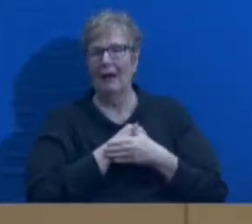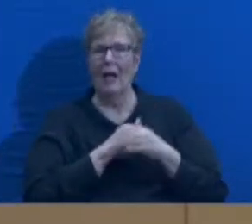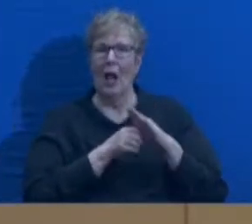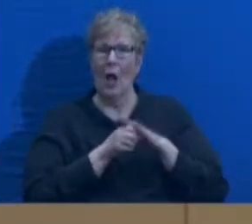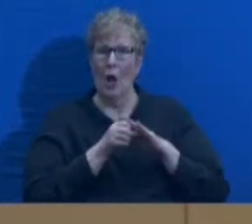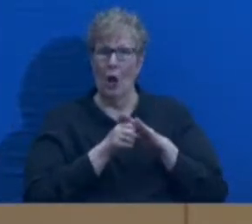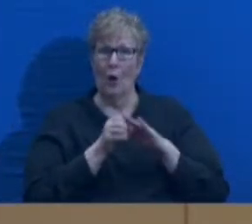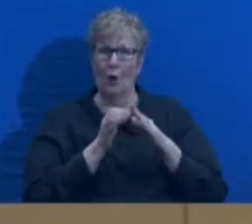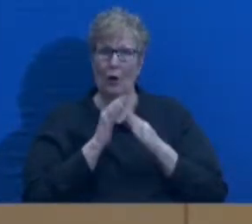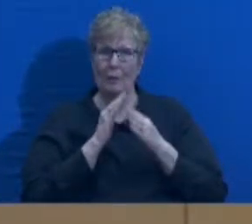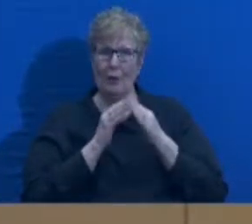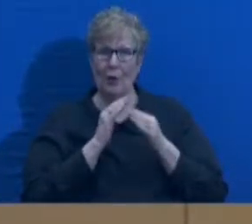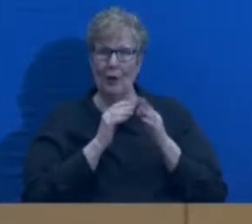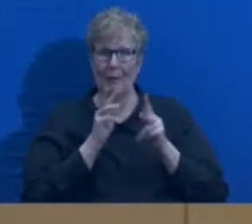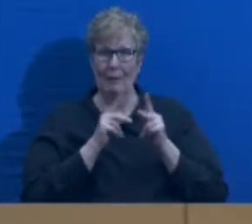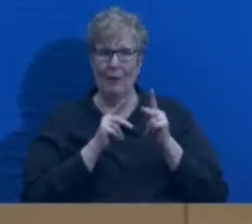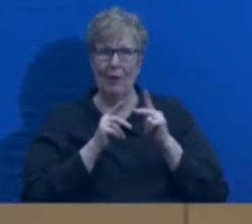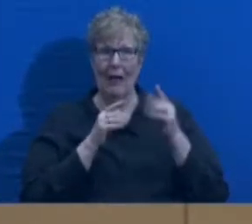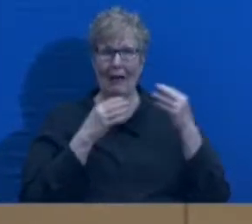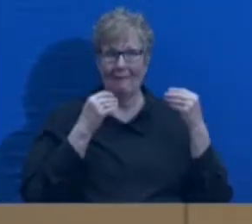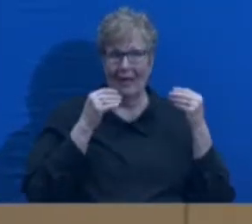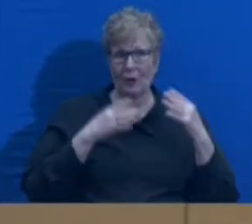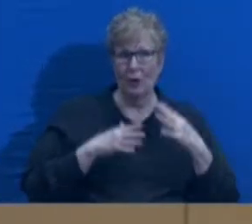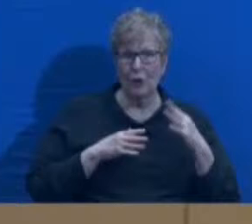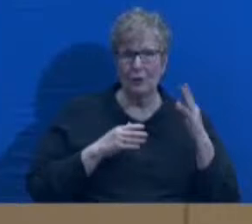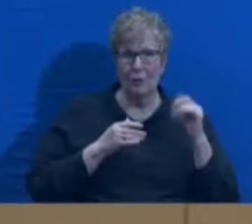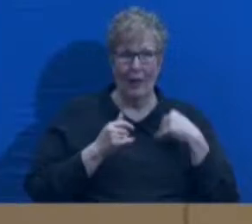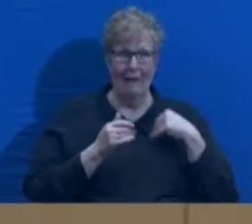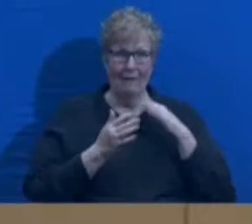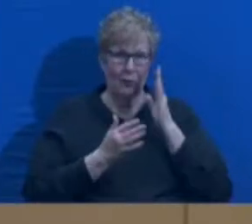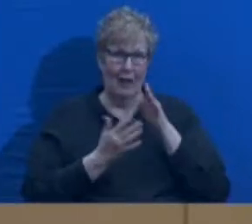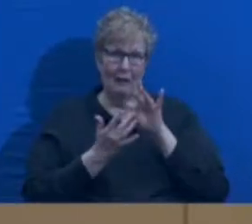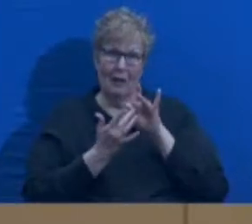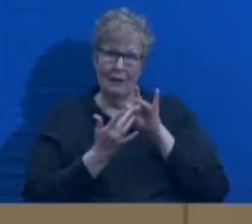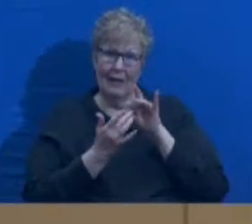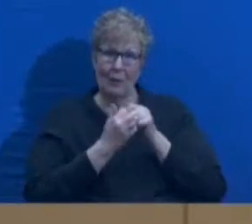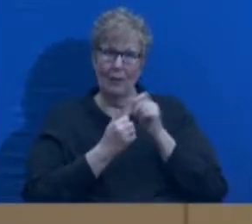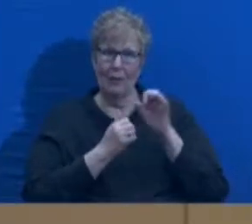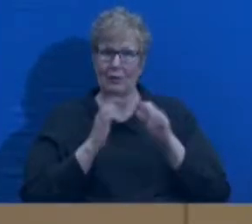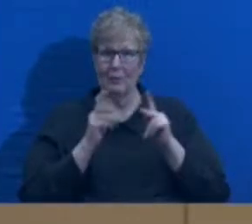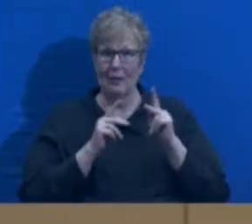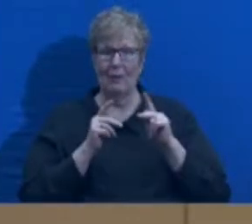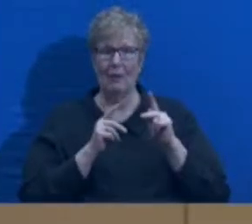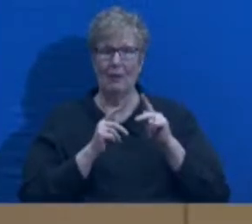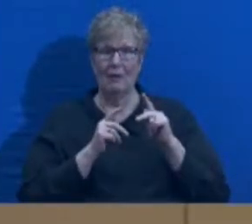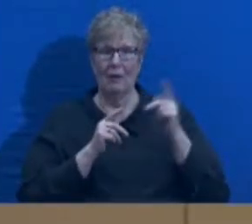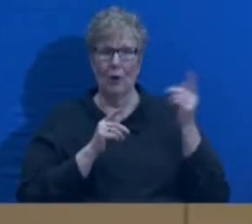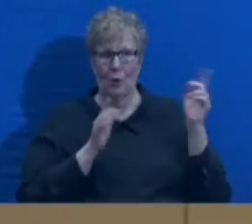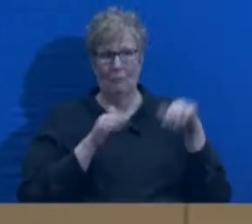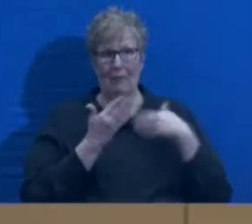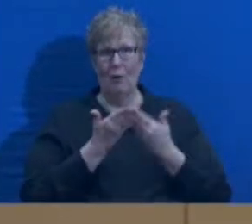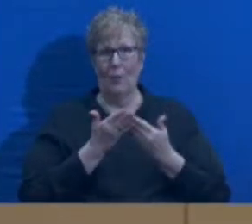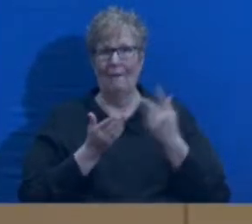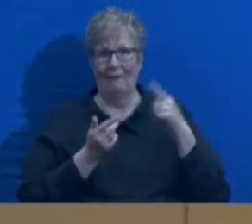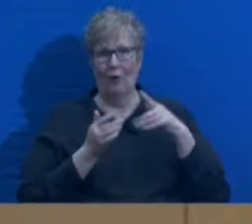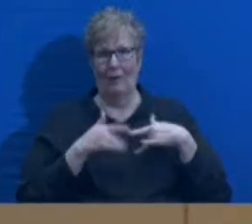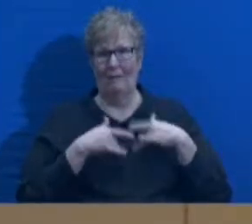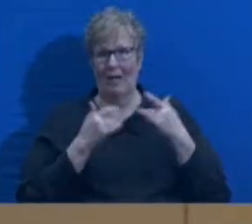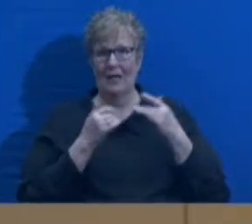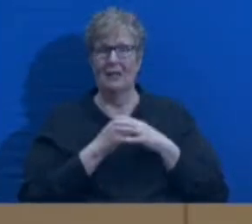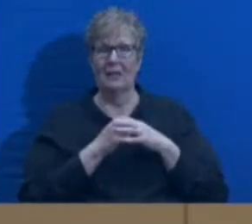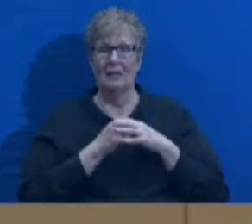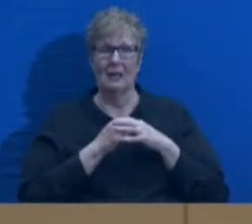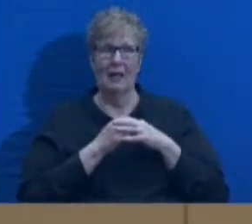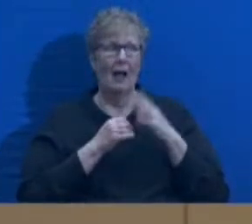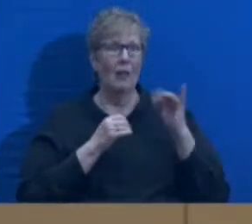community members and vendors who will be in direct contact with these individuals who are coming in for the event